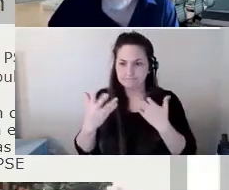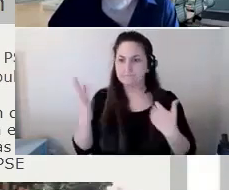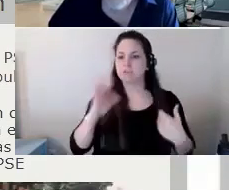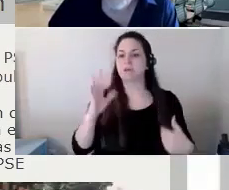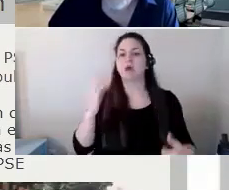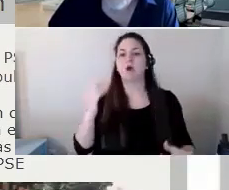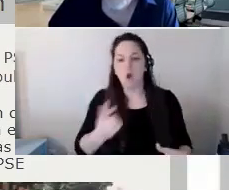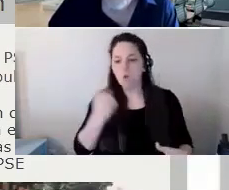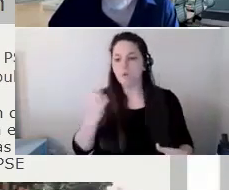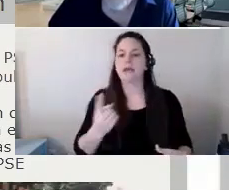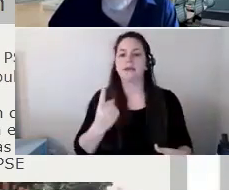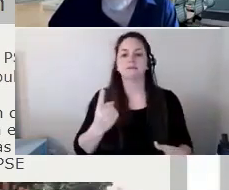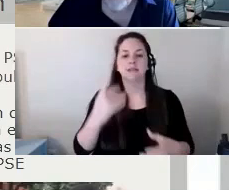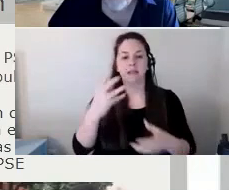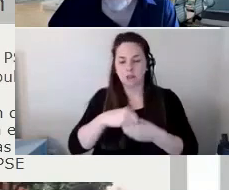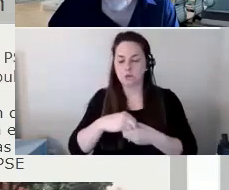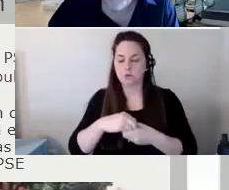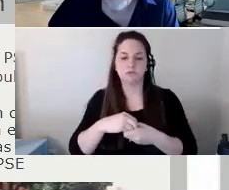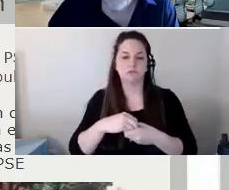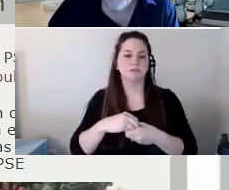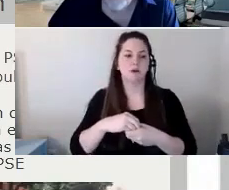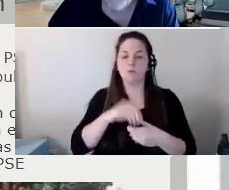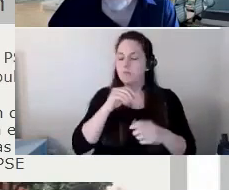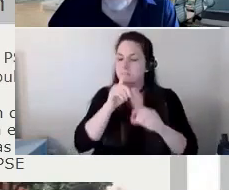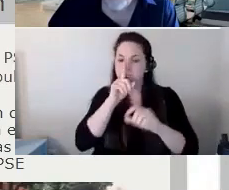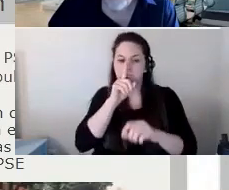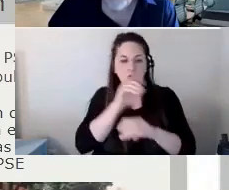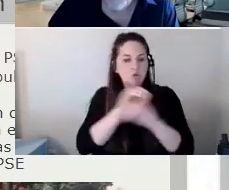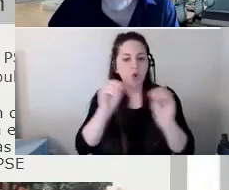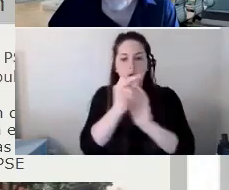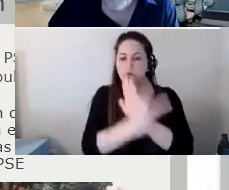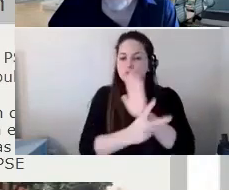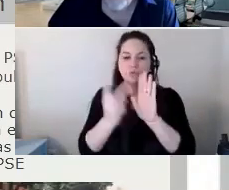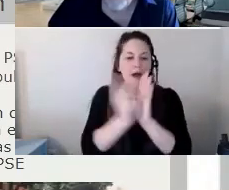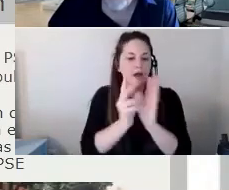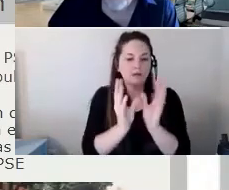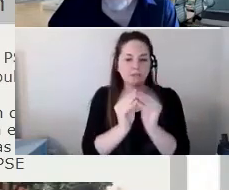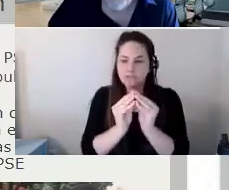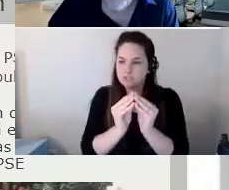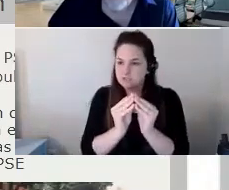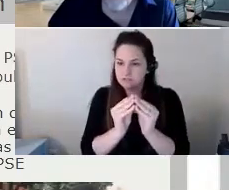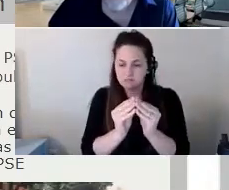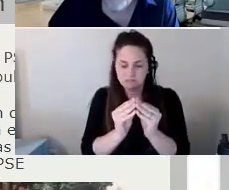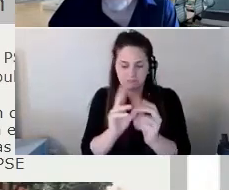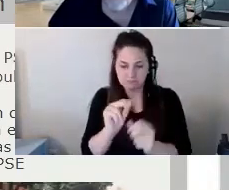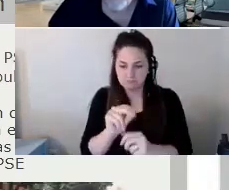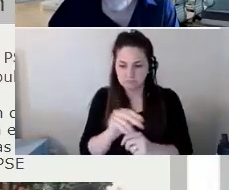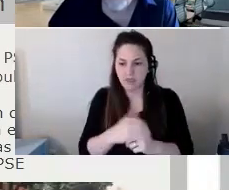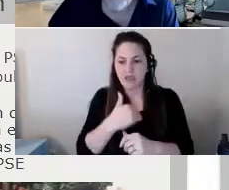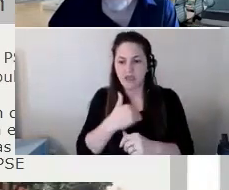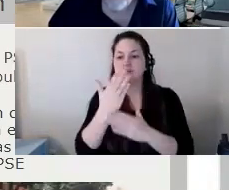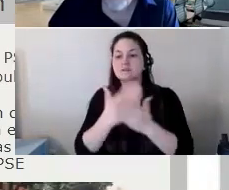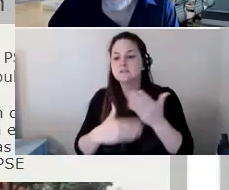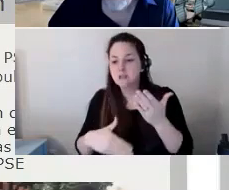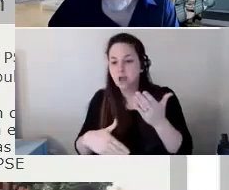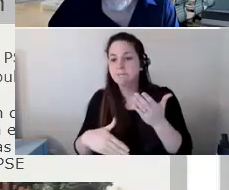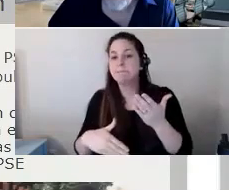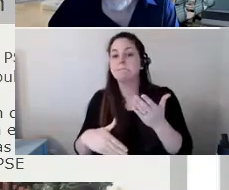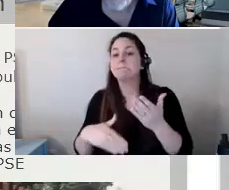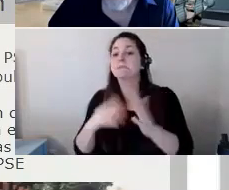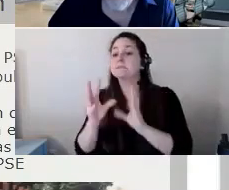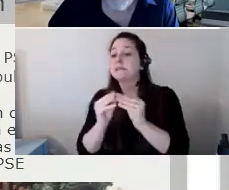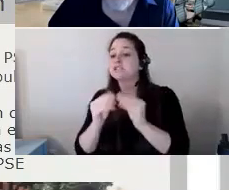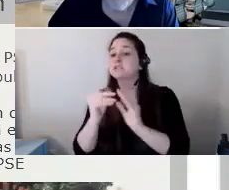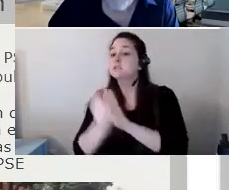always includes. We do not have any 2-hour sessions. We have some band of sessions that are 1